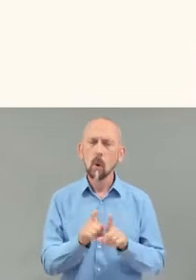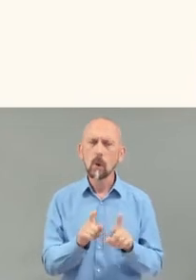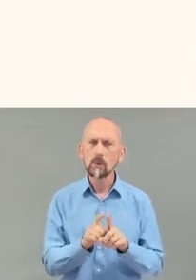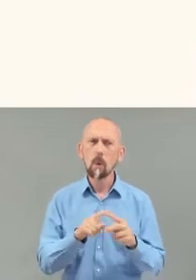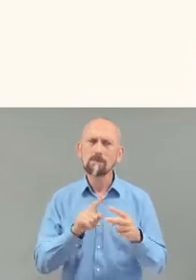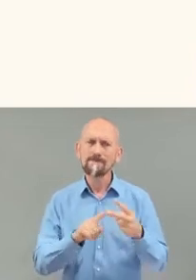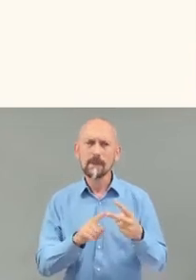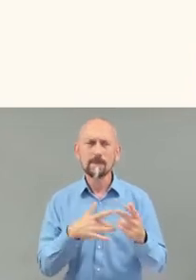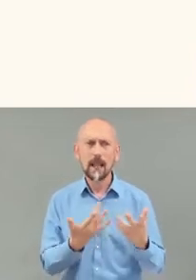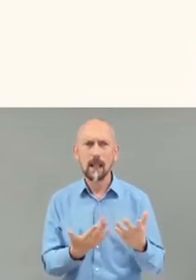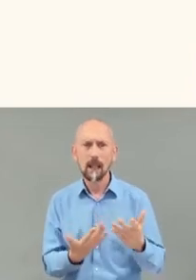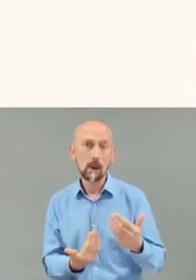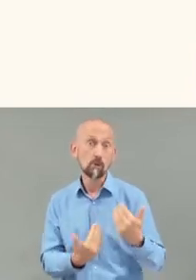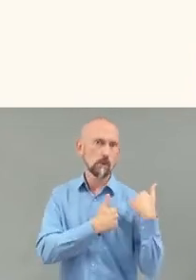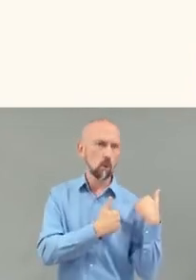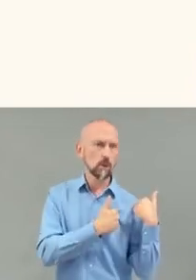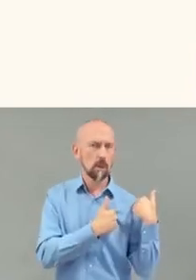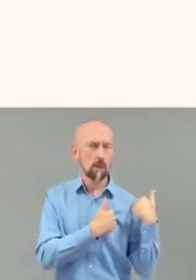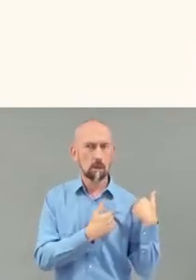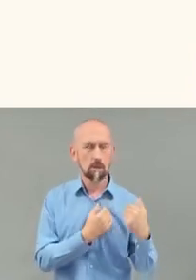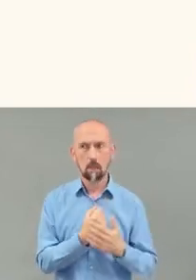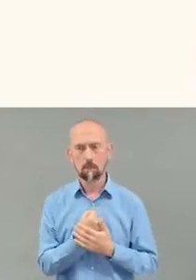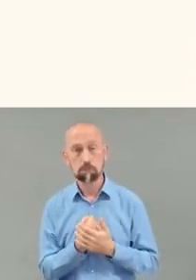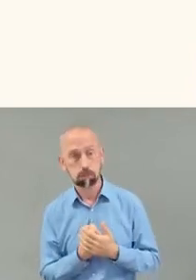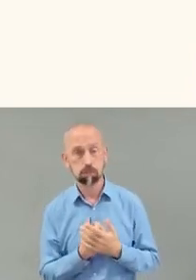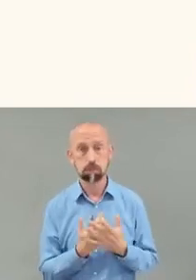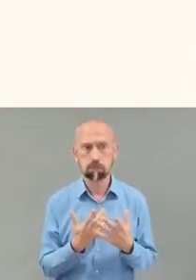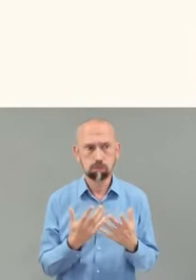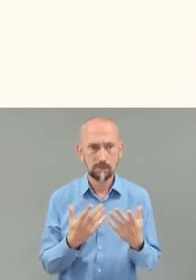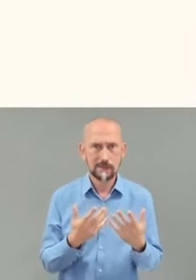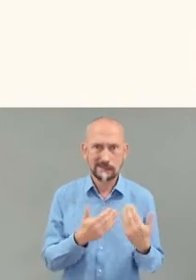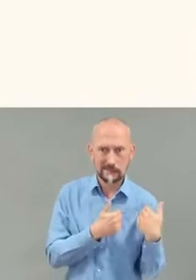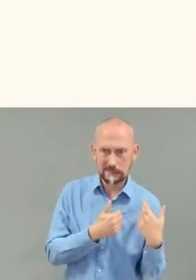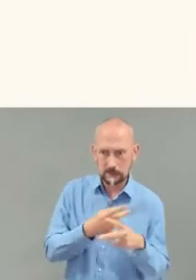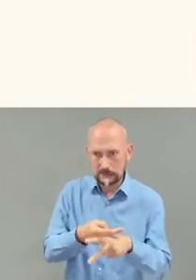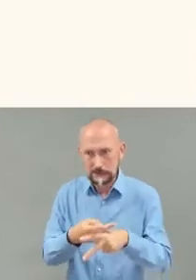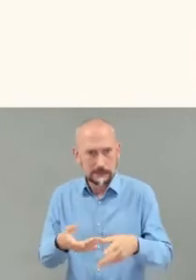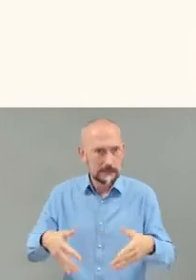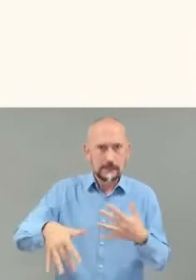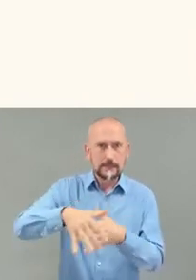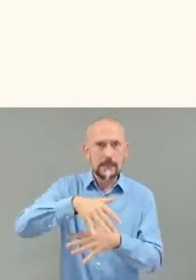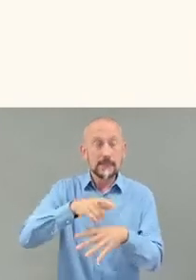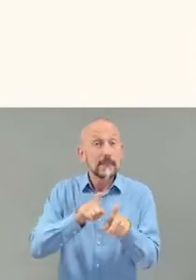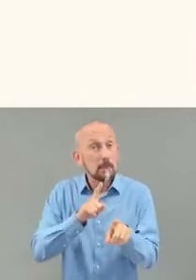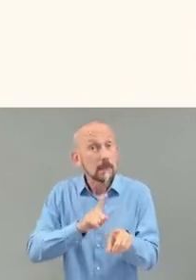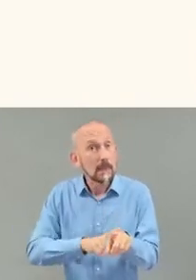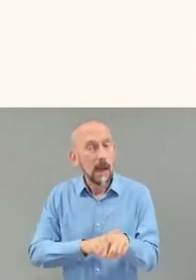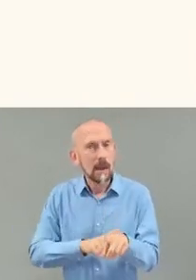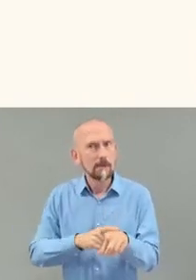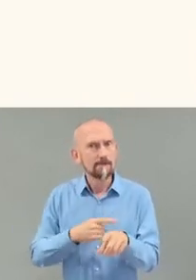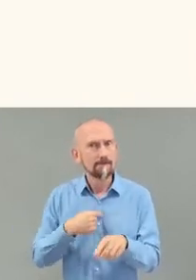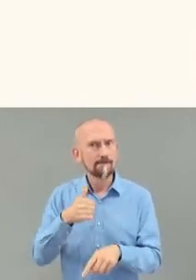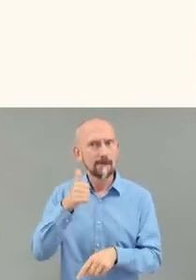responsible for a lot of the work that's going on, but at the same time being really conscious that I don't speak